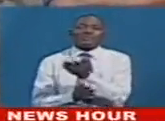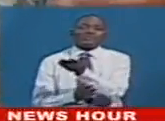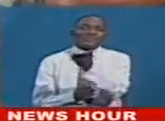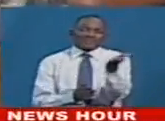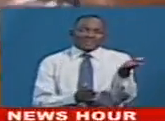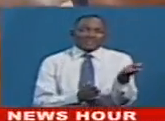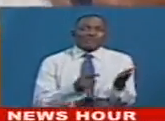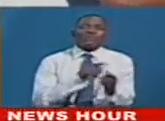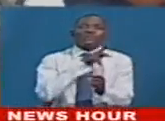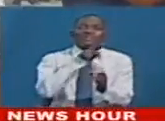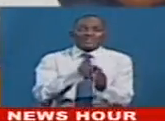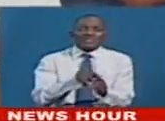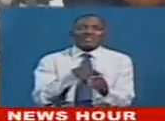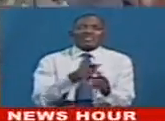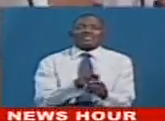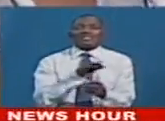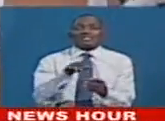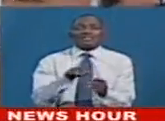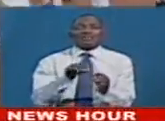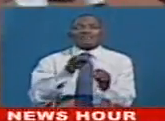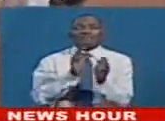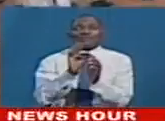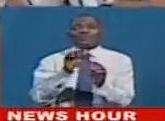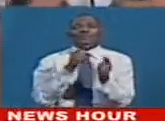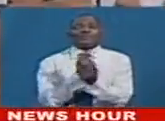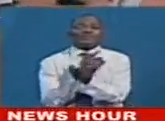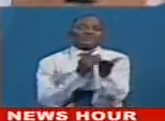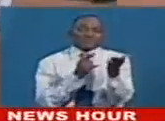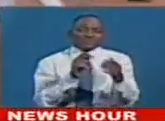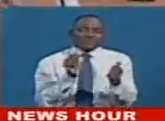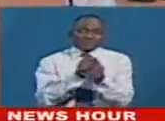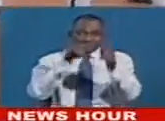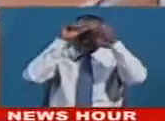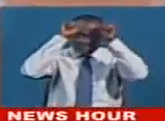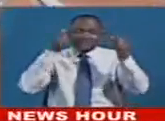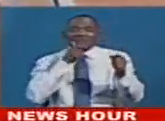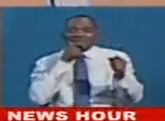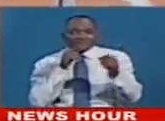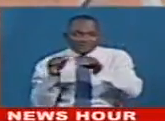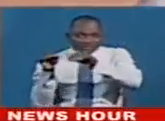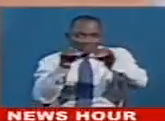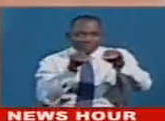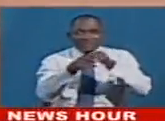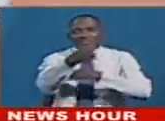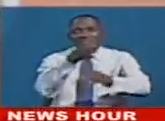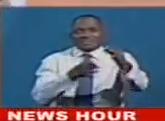and participants of the Spelling Bee Ghana joined the president for the ceremony.